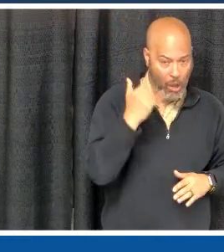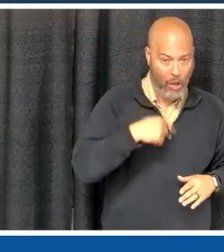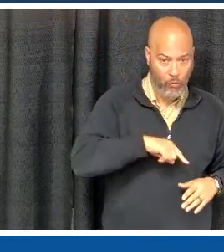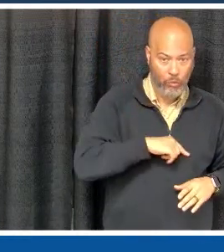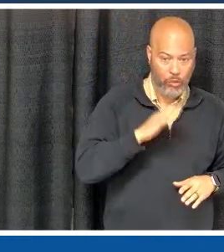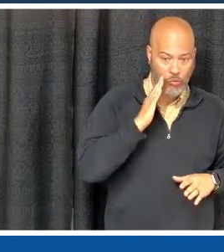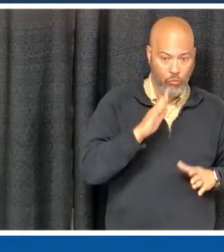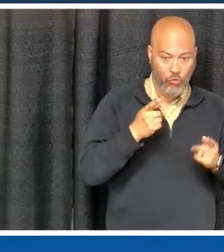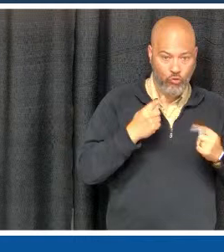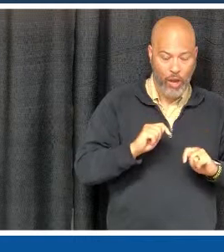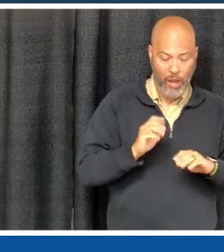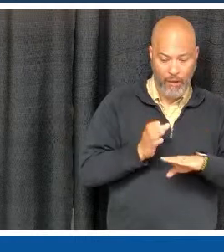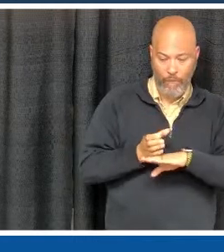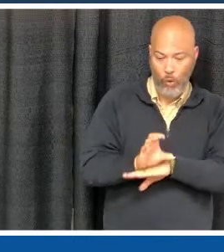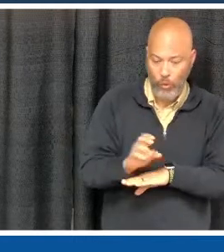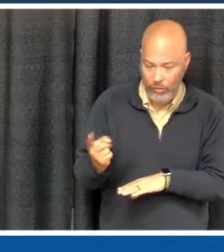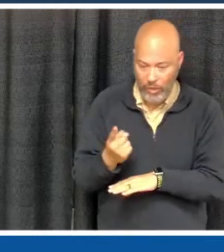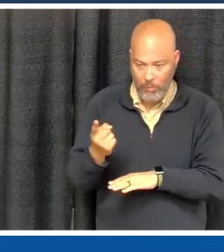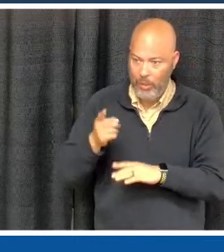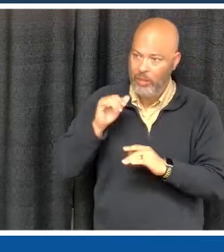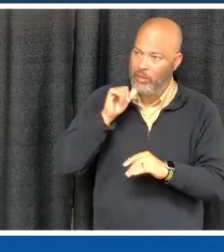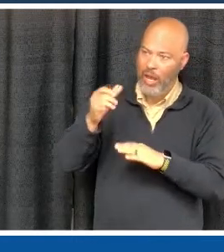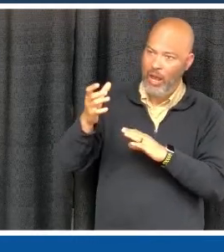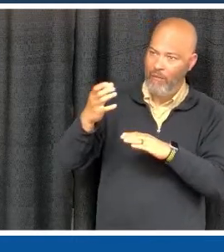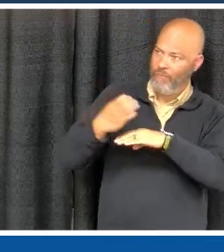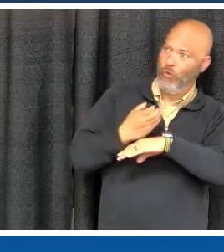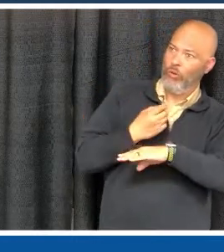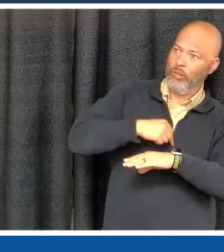to try and enforce something that actually